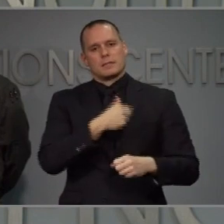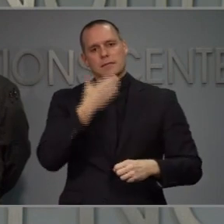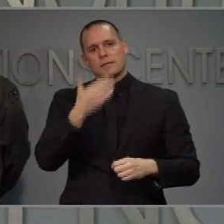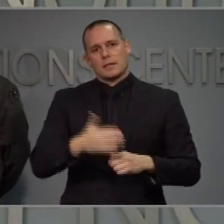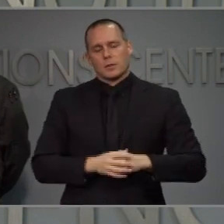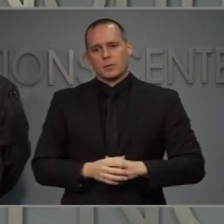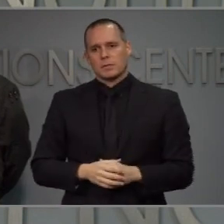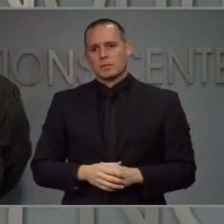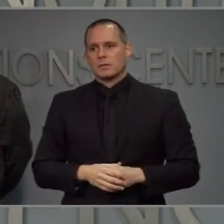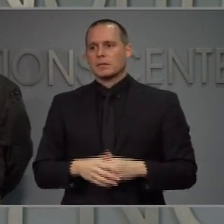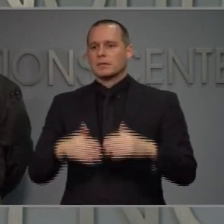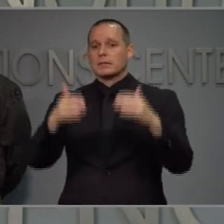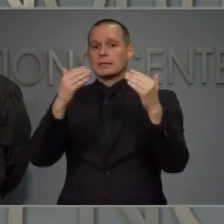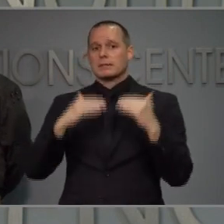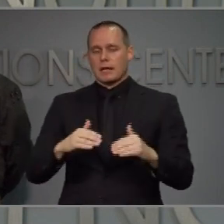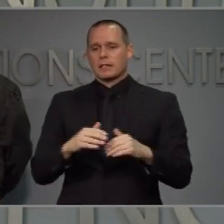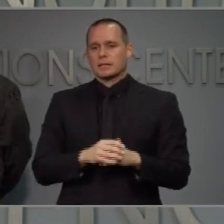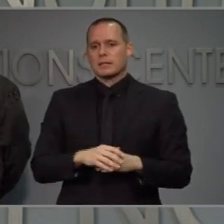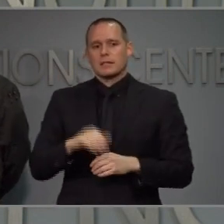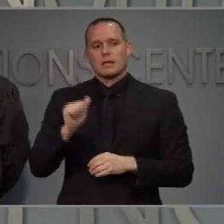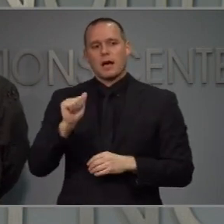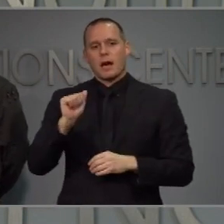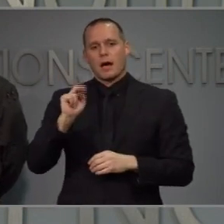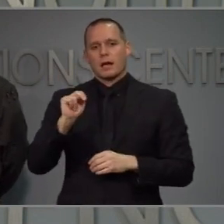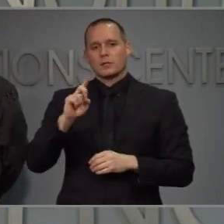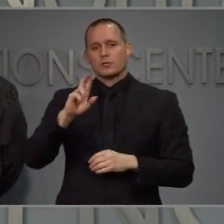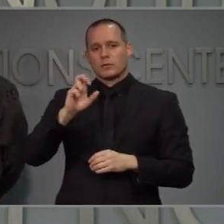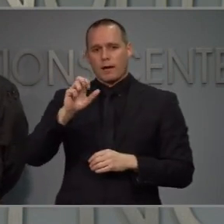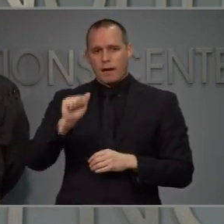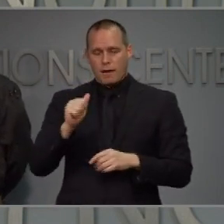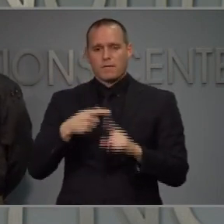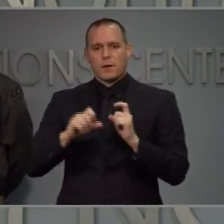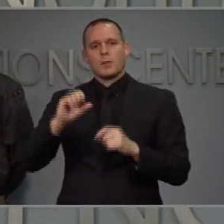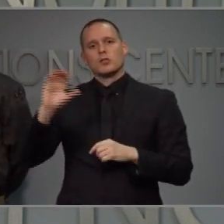Alex Andreev, the Charlotte Observer.